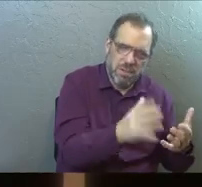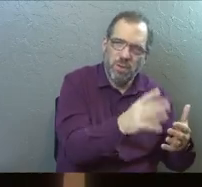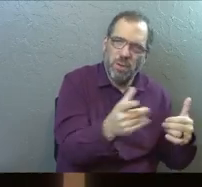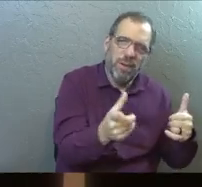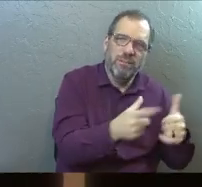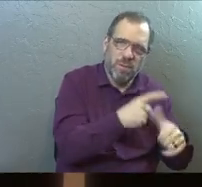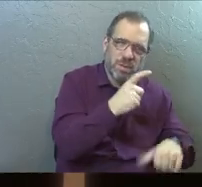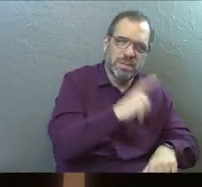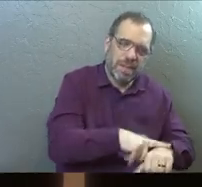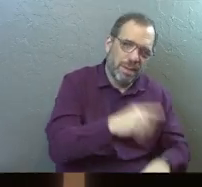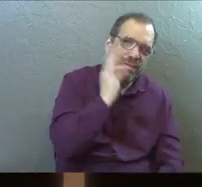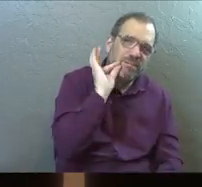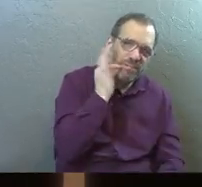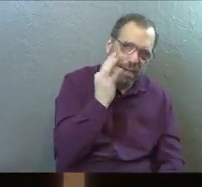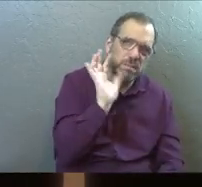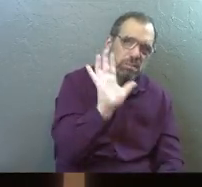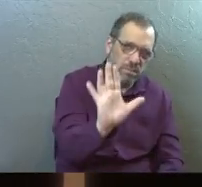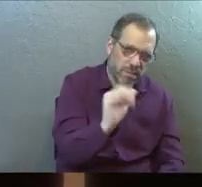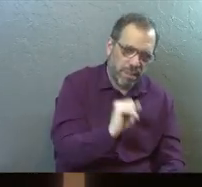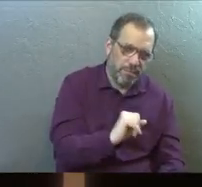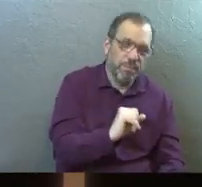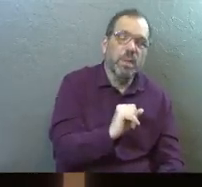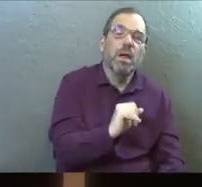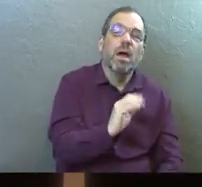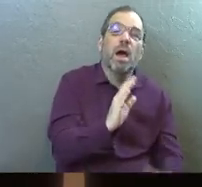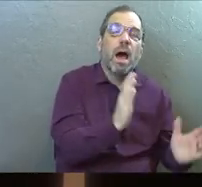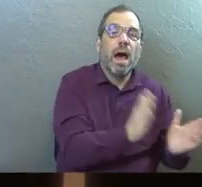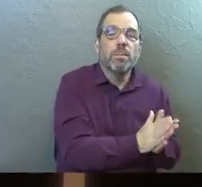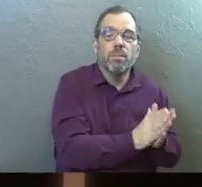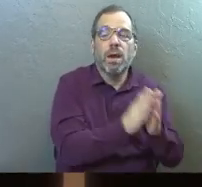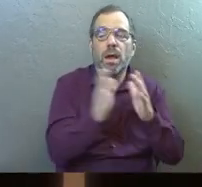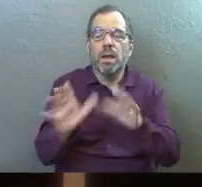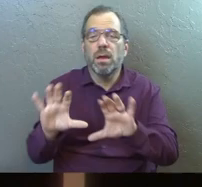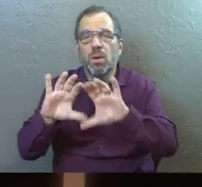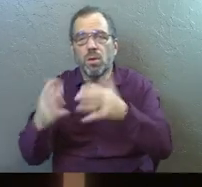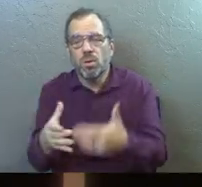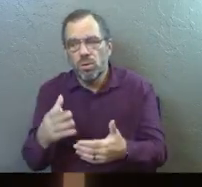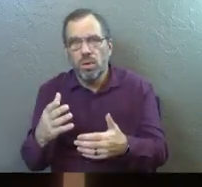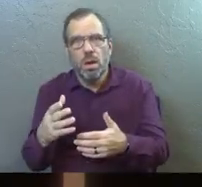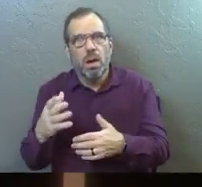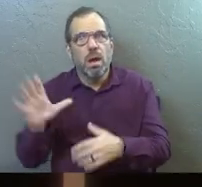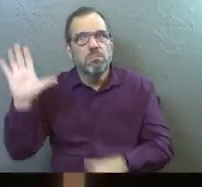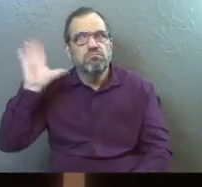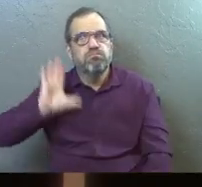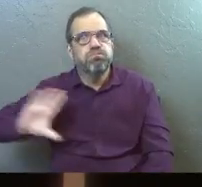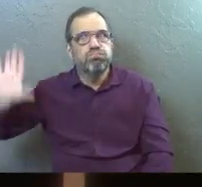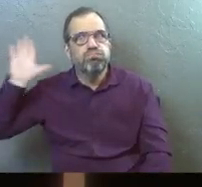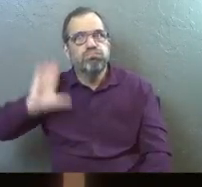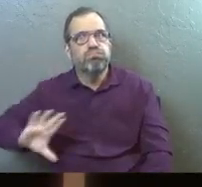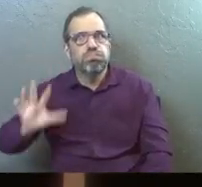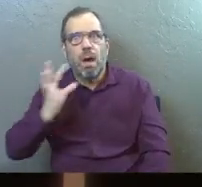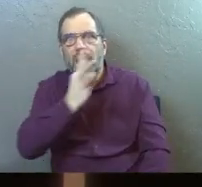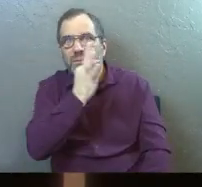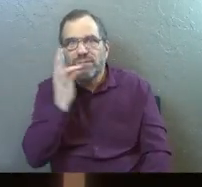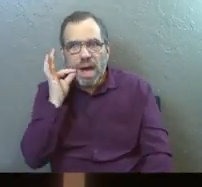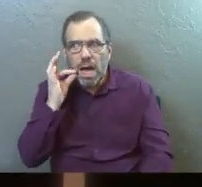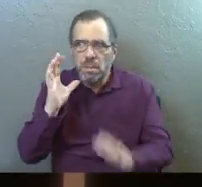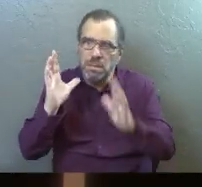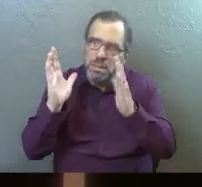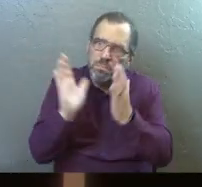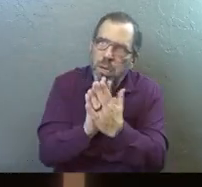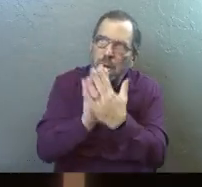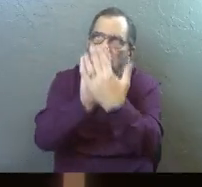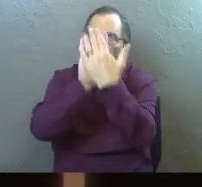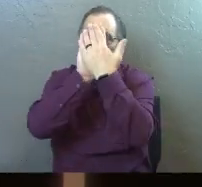for your first fast. I'm praying for that. I'm also praying for those of you in the room who you used to do all this stuff. You used to walk